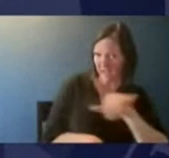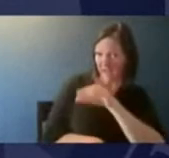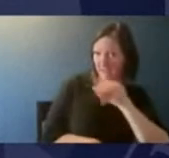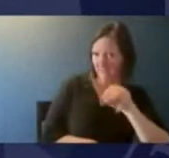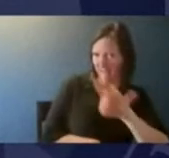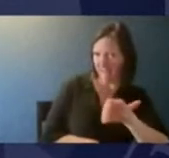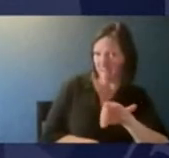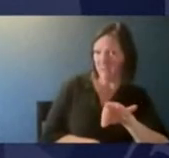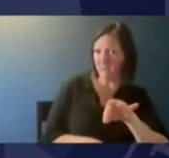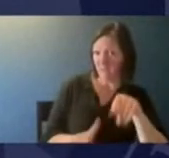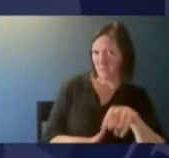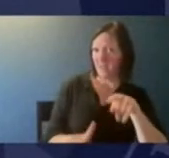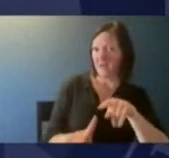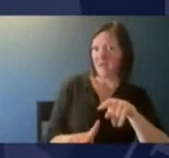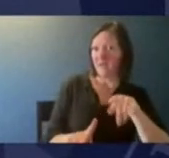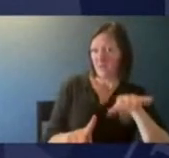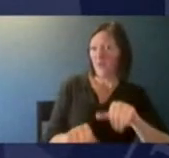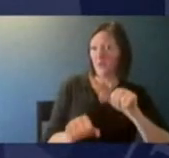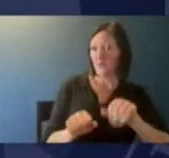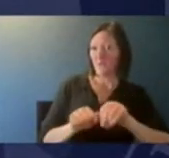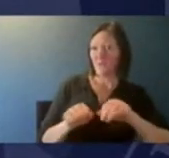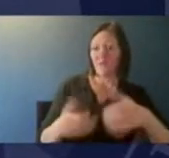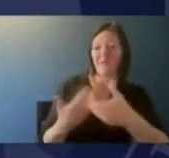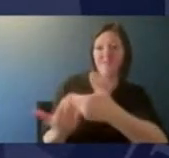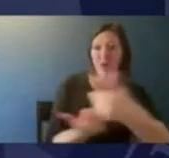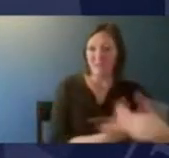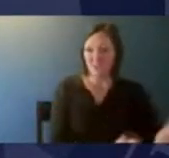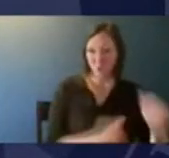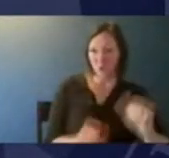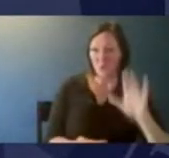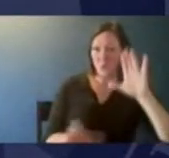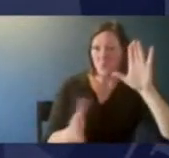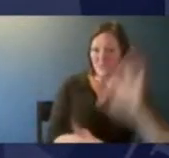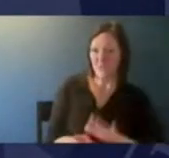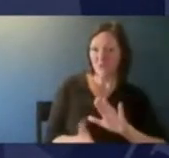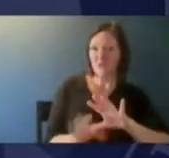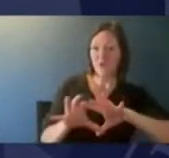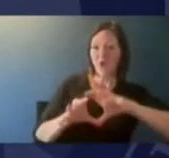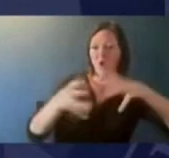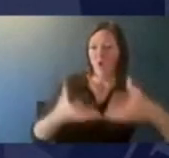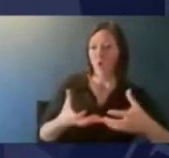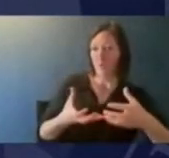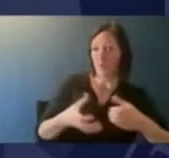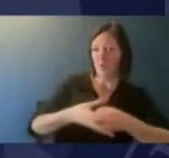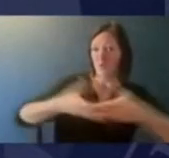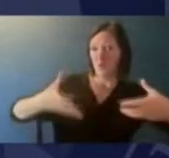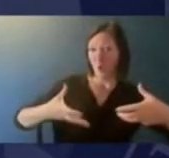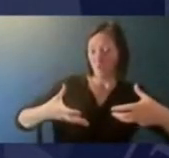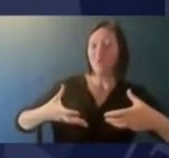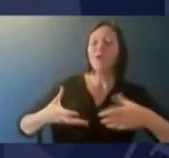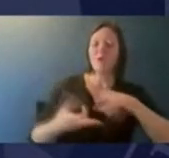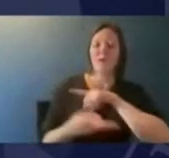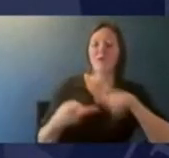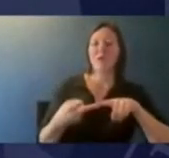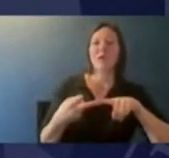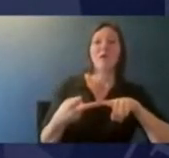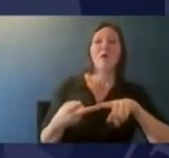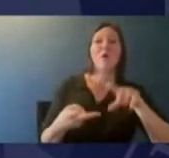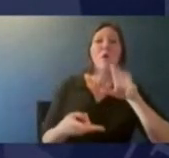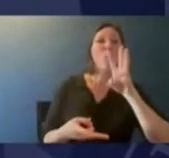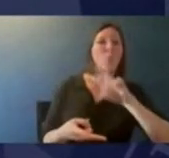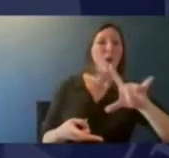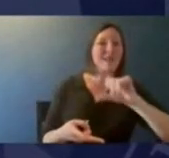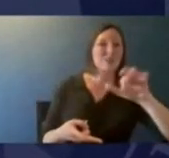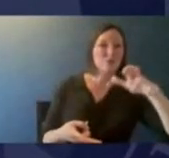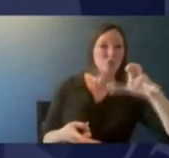that friendshoring and fragmentation could reduce global growth. My second question is on, there's a Wall Street Journal reporter, Evan Gershkovich, who's been